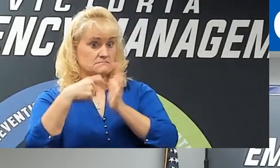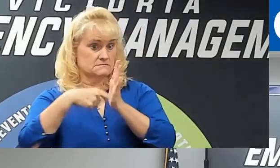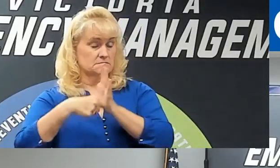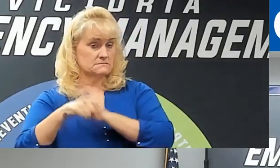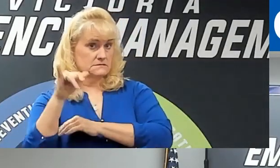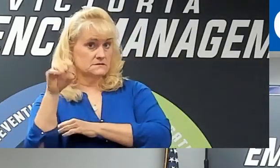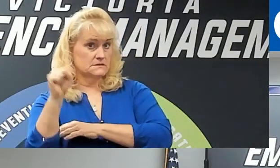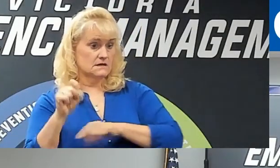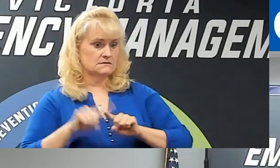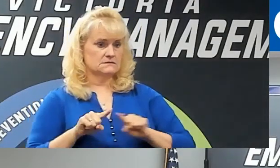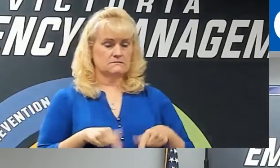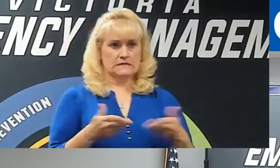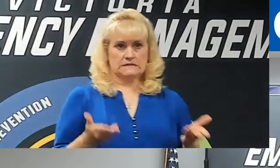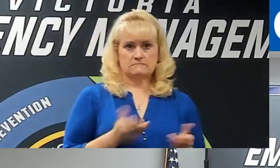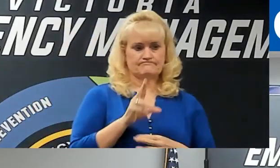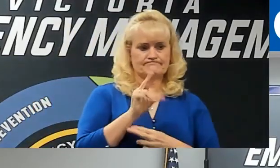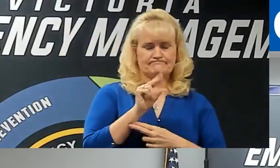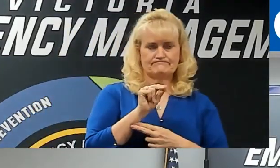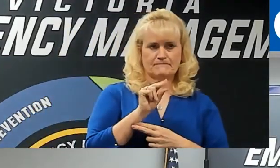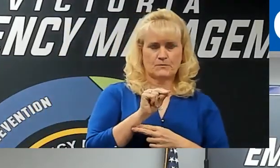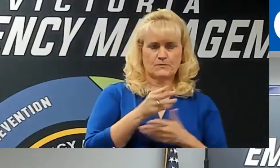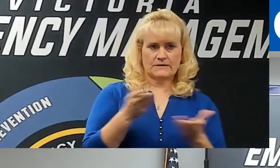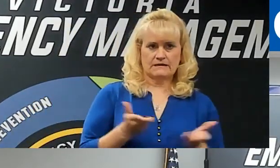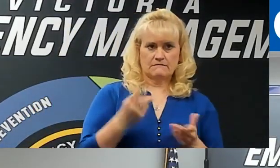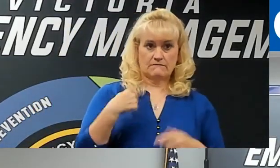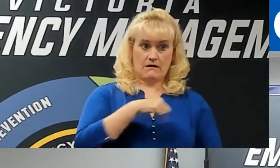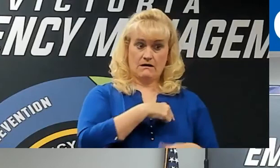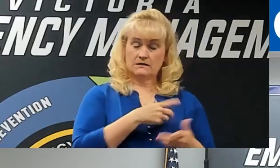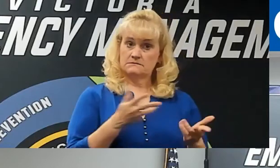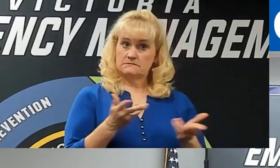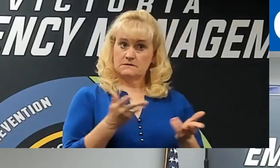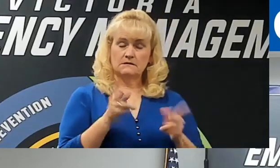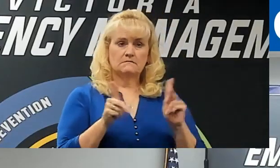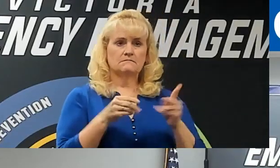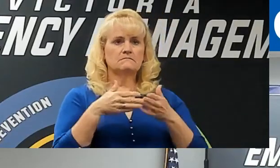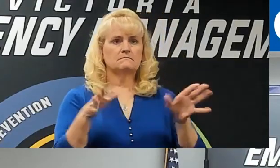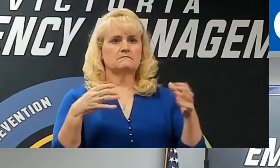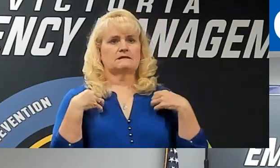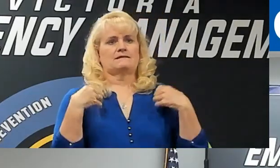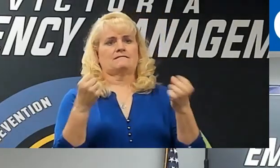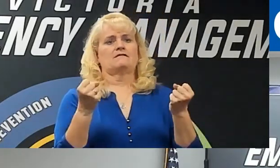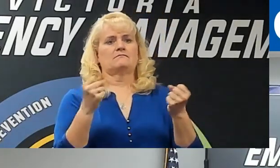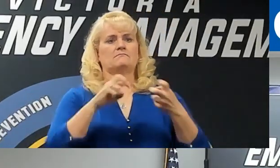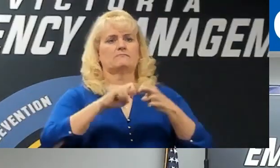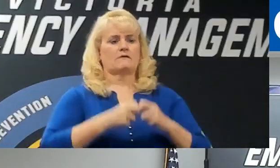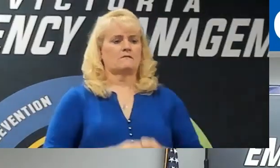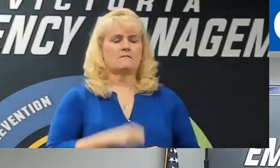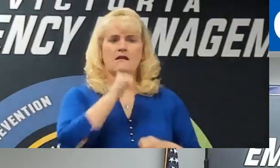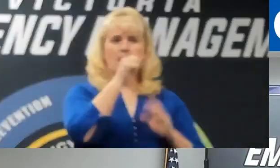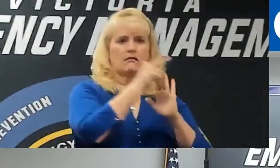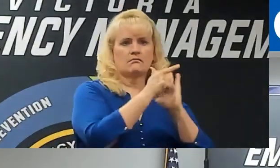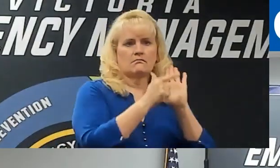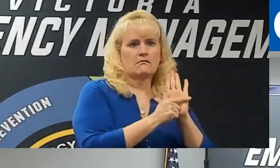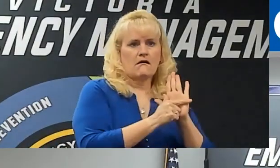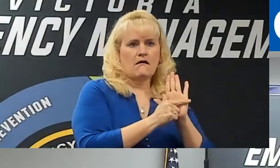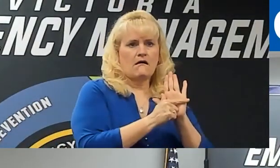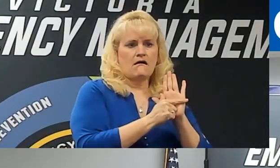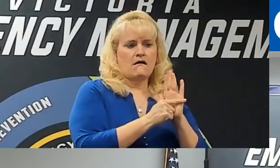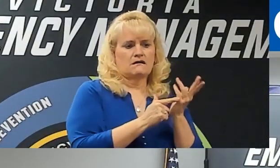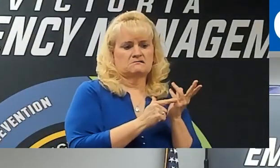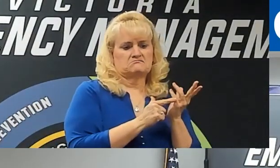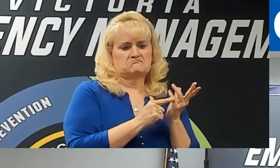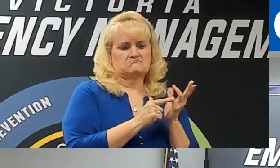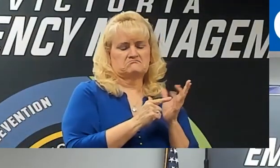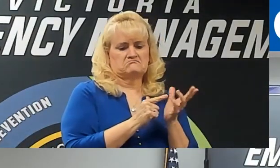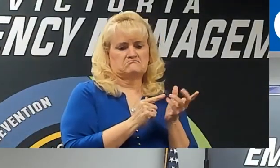public health issue primarily and not a law enforcement issue. And I believe to